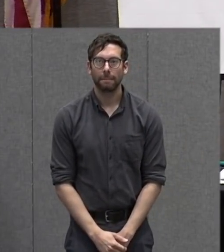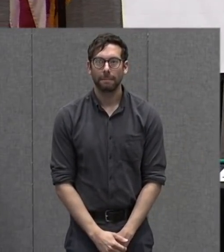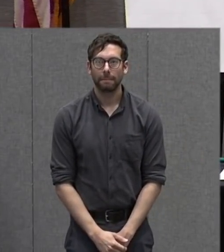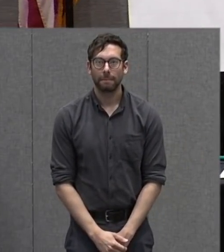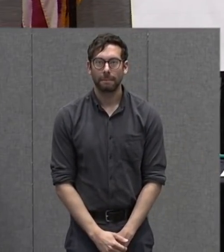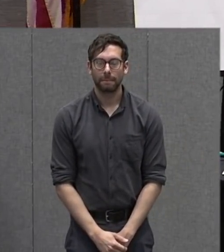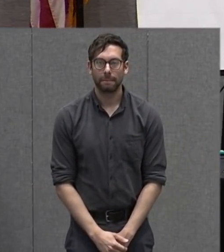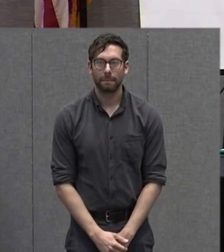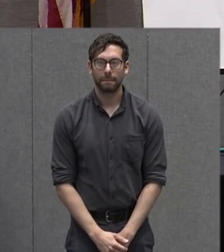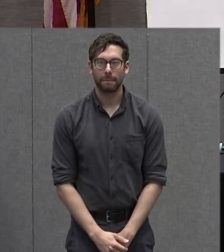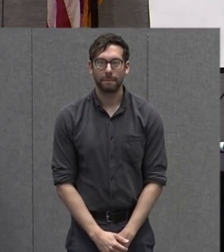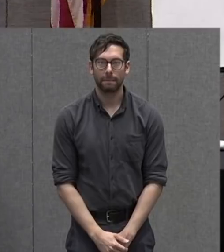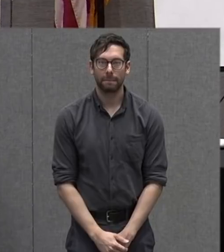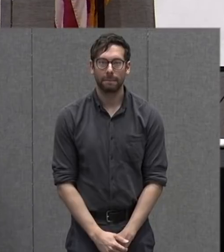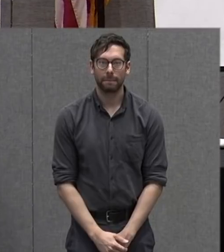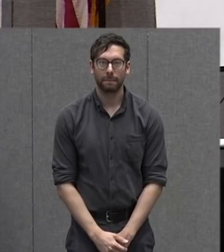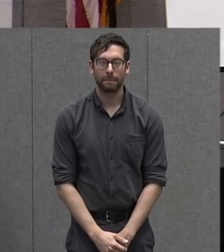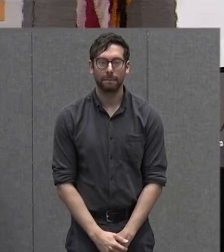Right.